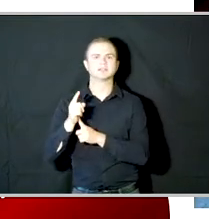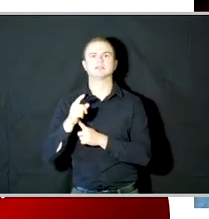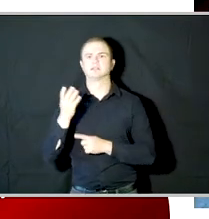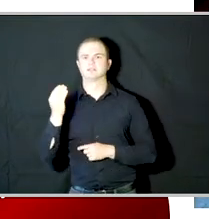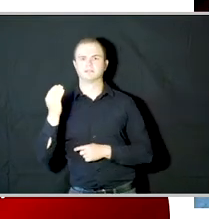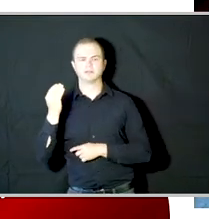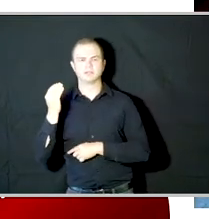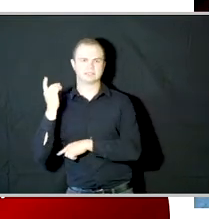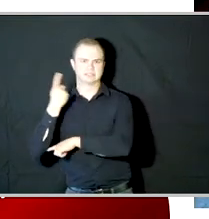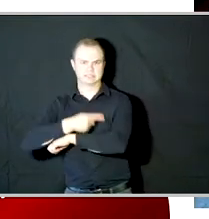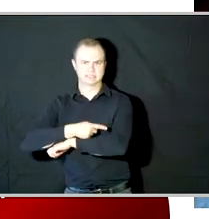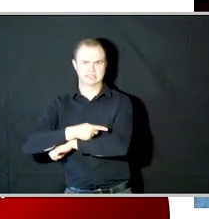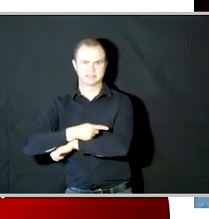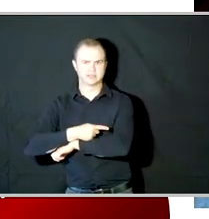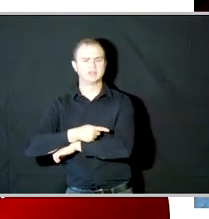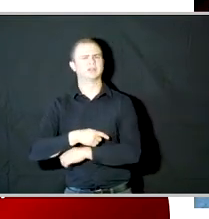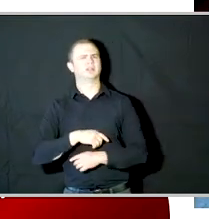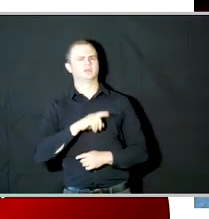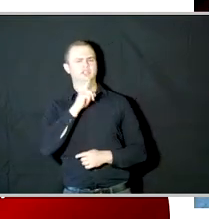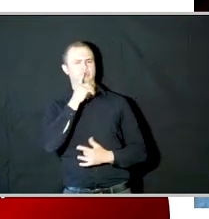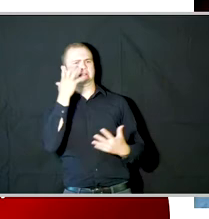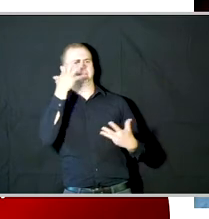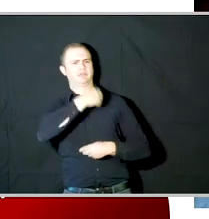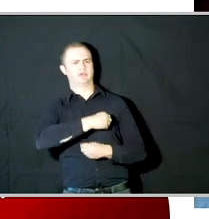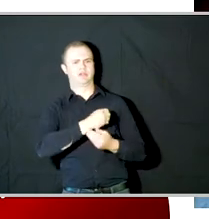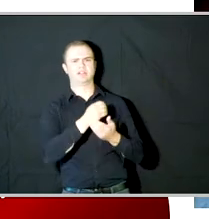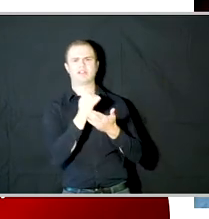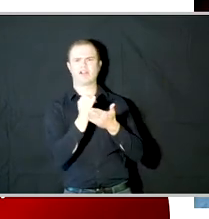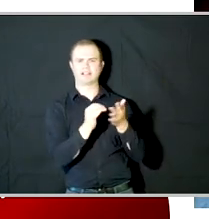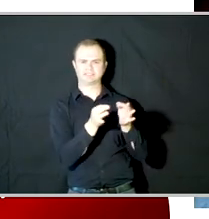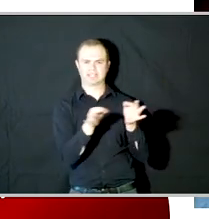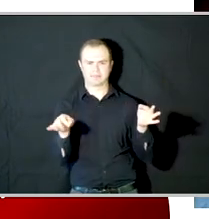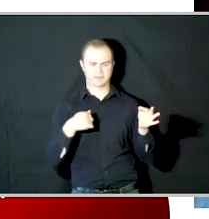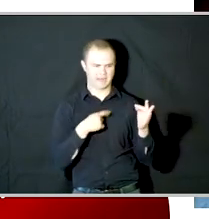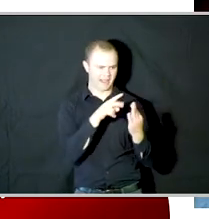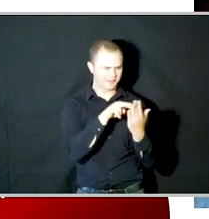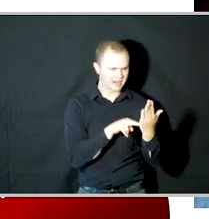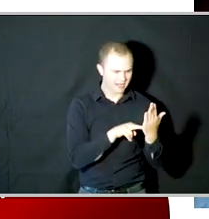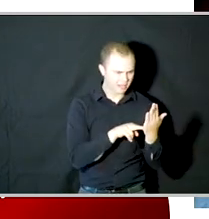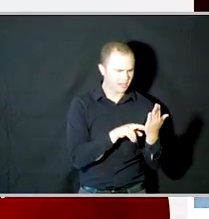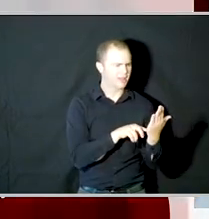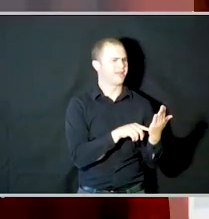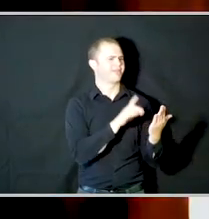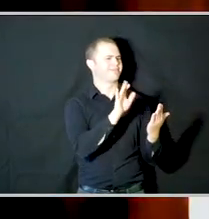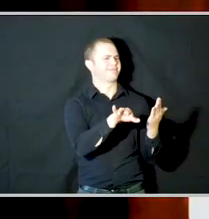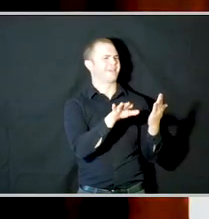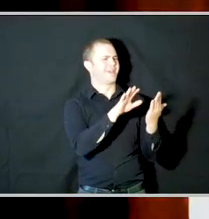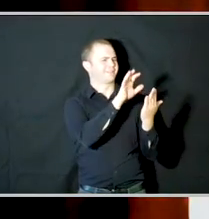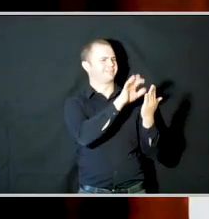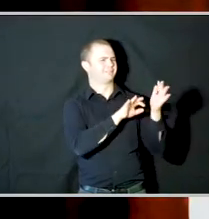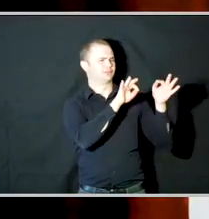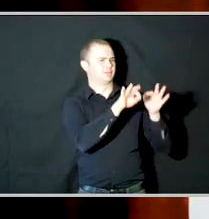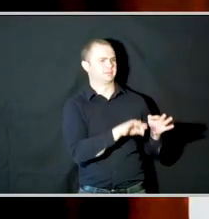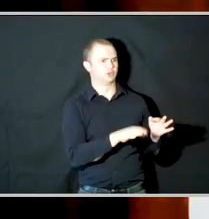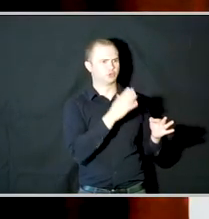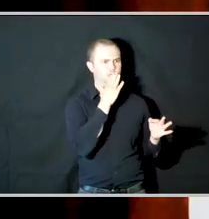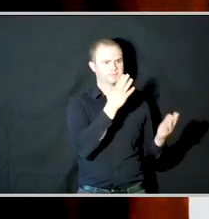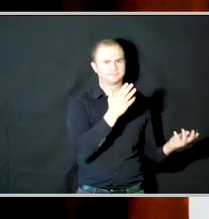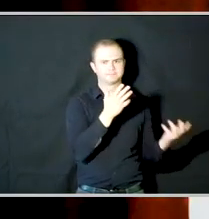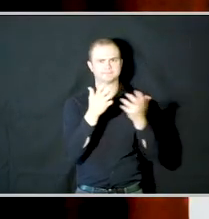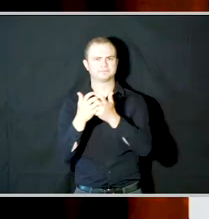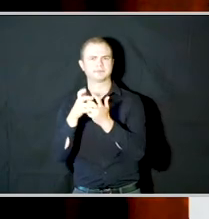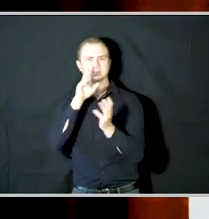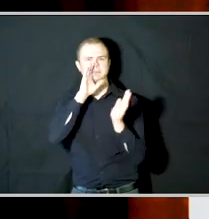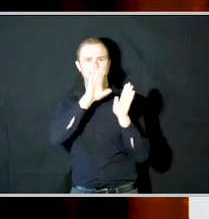It was a really beautiful artist statement when I read it, and I think it went incredibly well with the imagery. The diptych, I kind